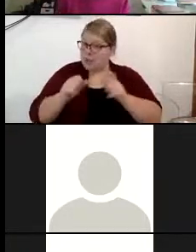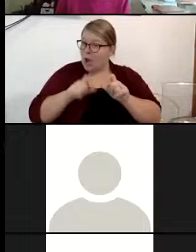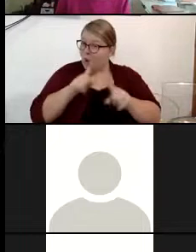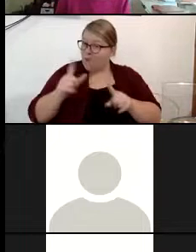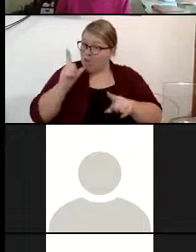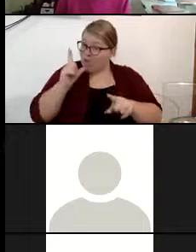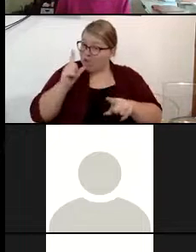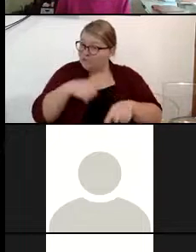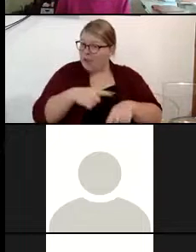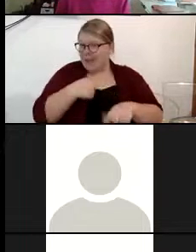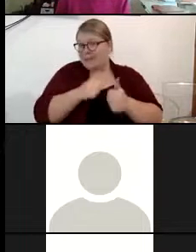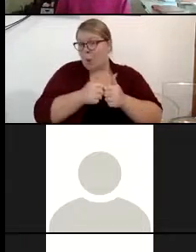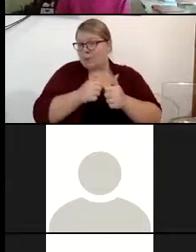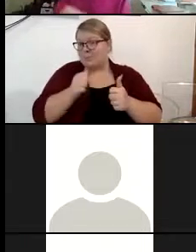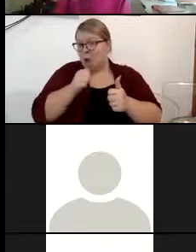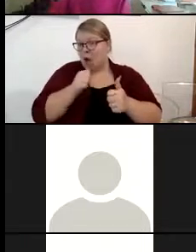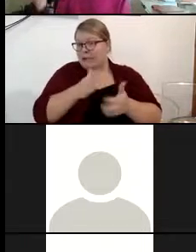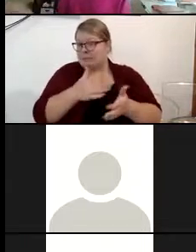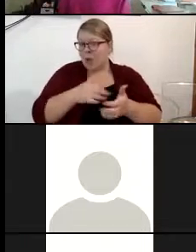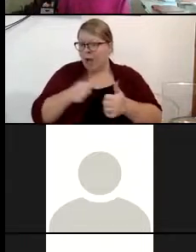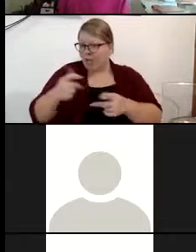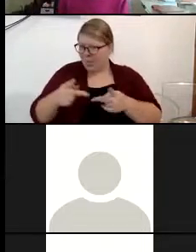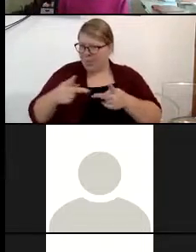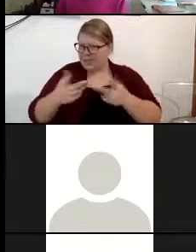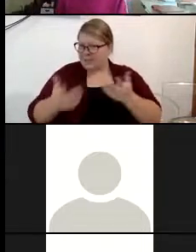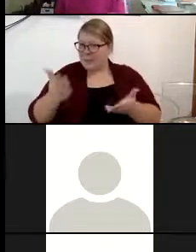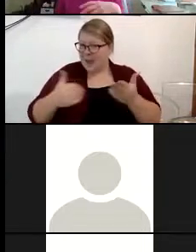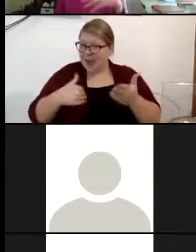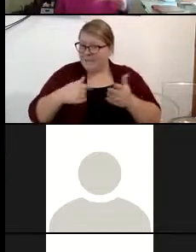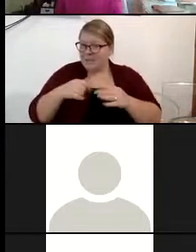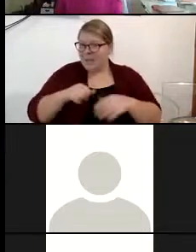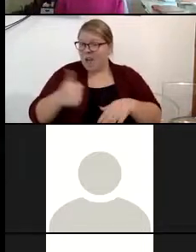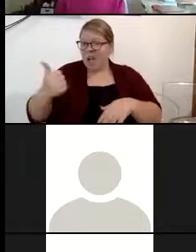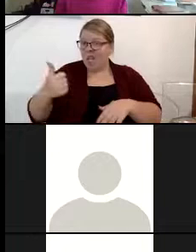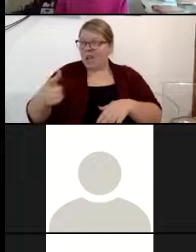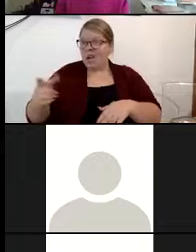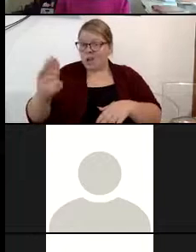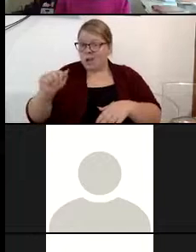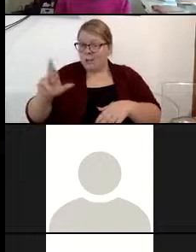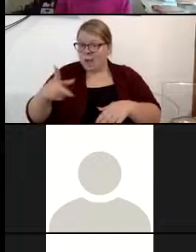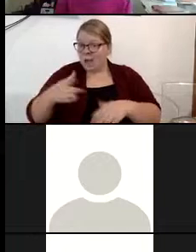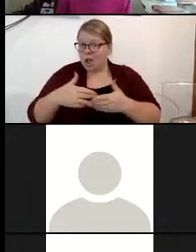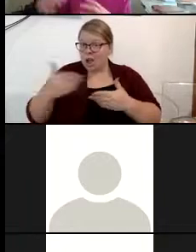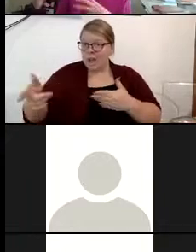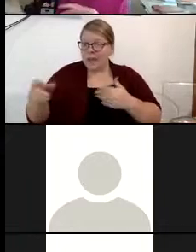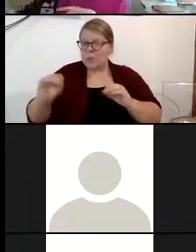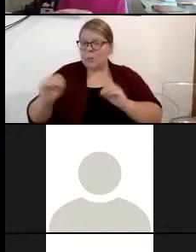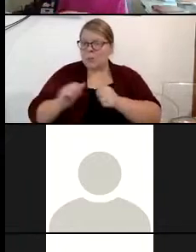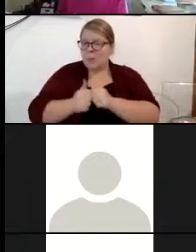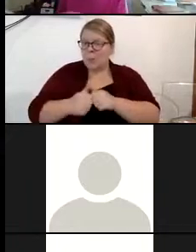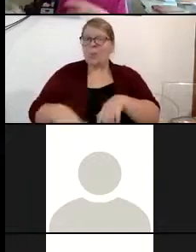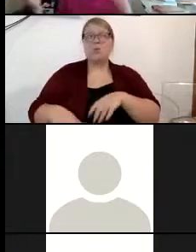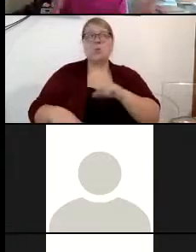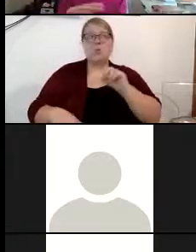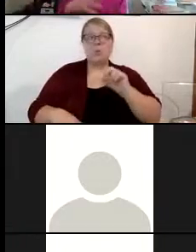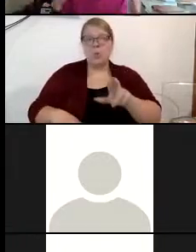bar? Is there a McDonald's someplace? Or is there a bar where there isn't any sports betting, or your gambling